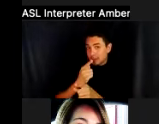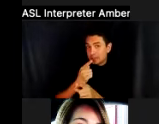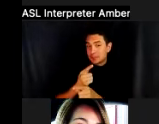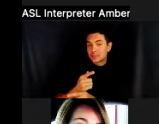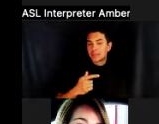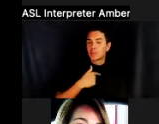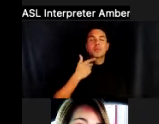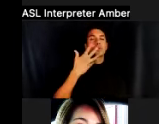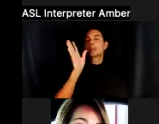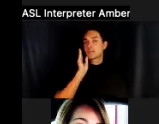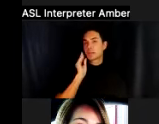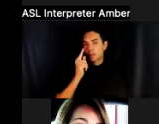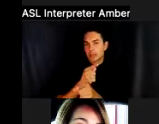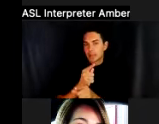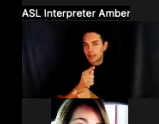we've experienced that.